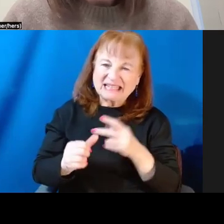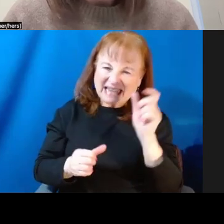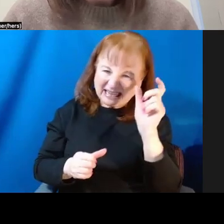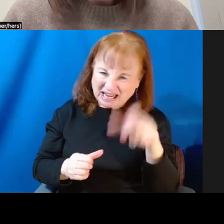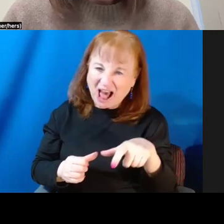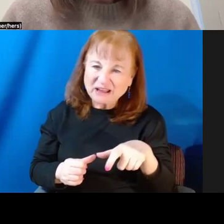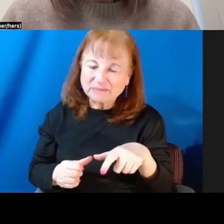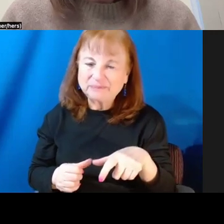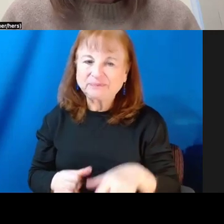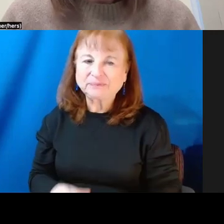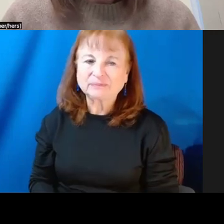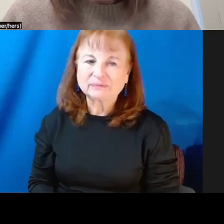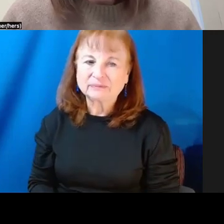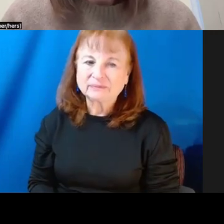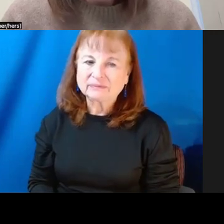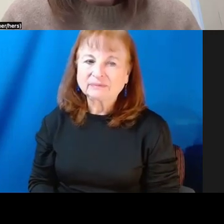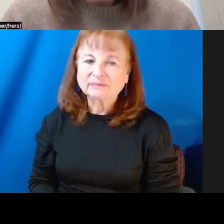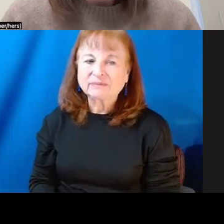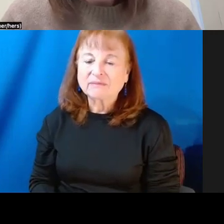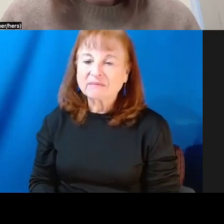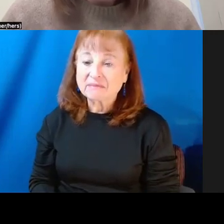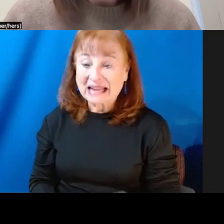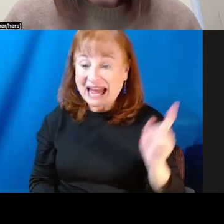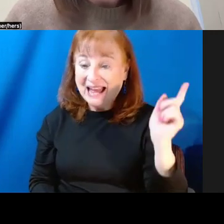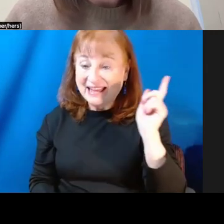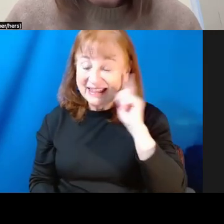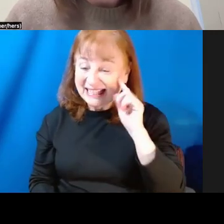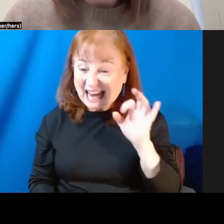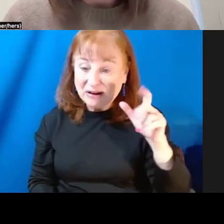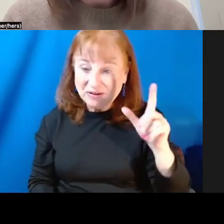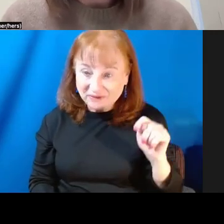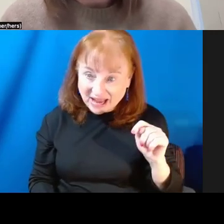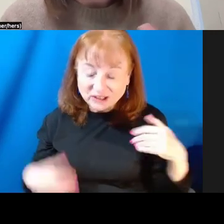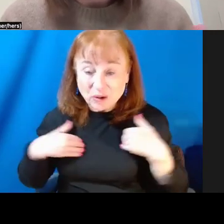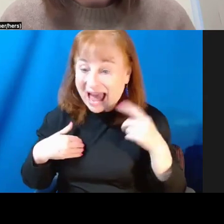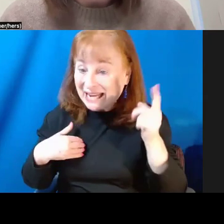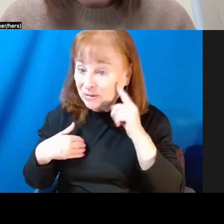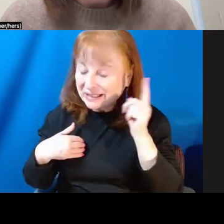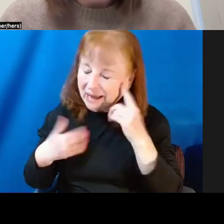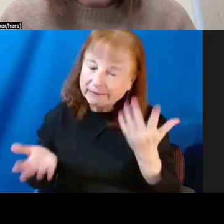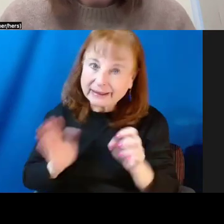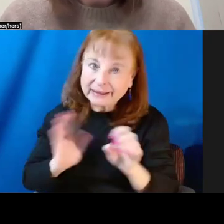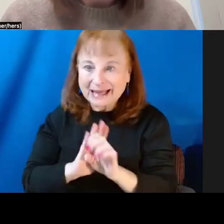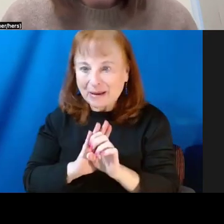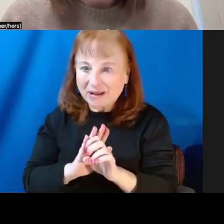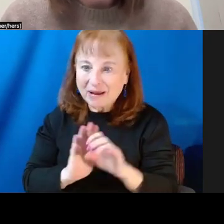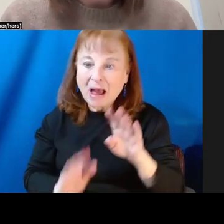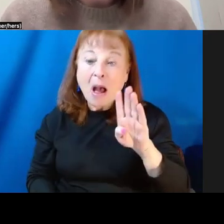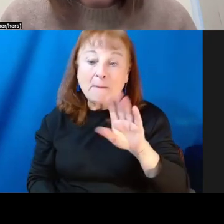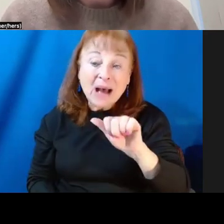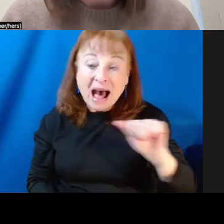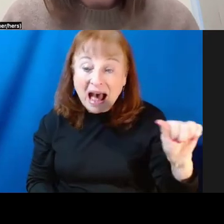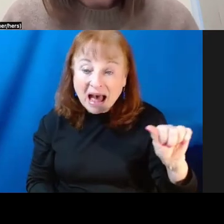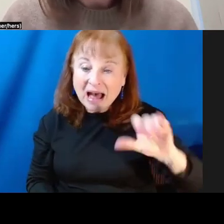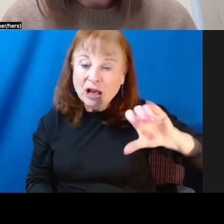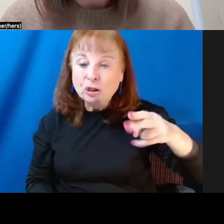the left. So in the sound effects and animal sounds category, some of the example words were ba and